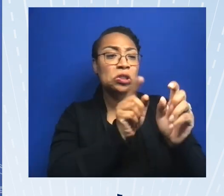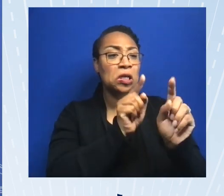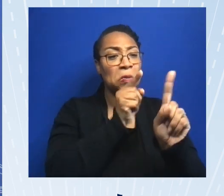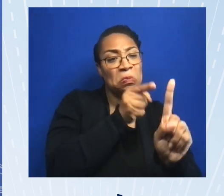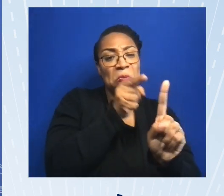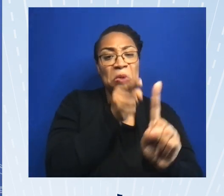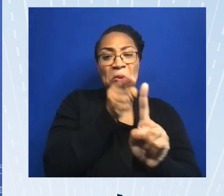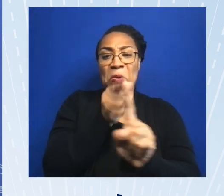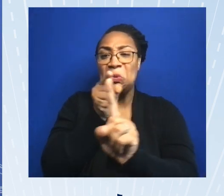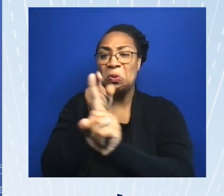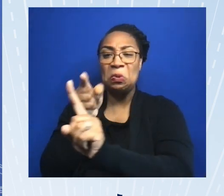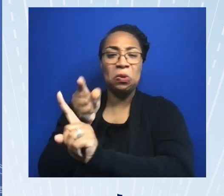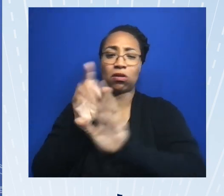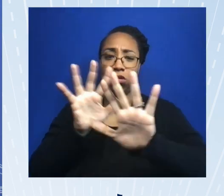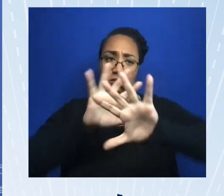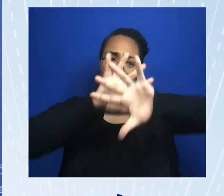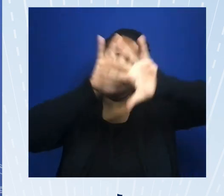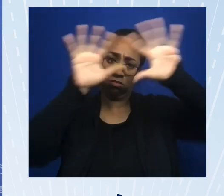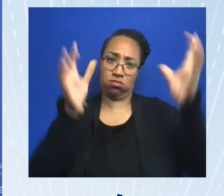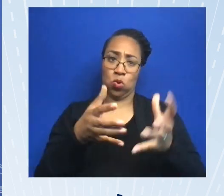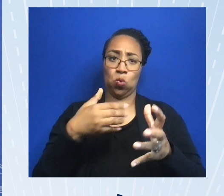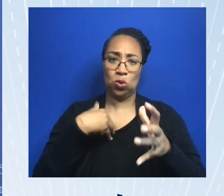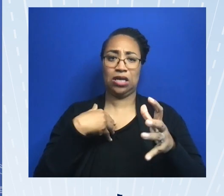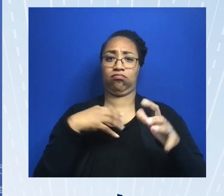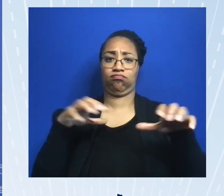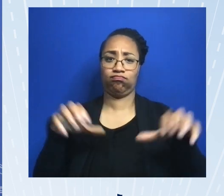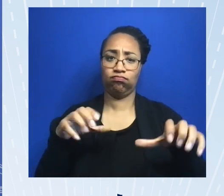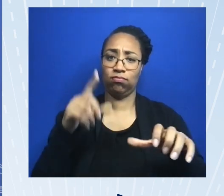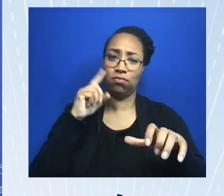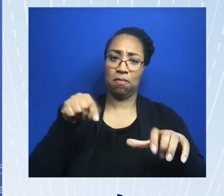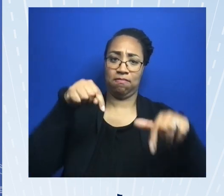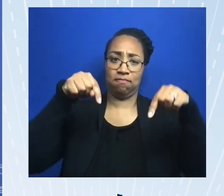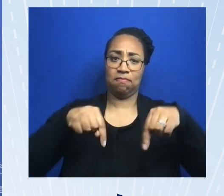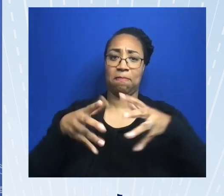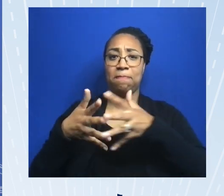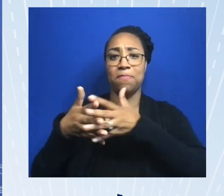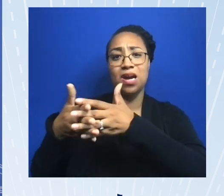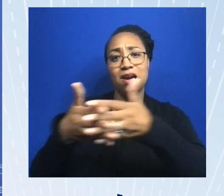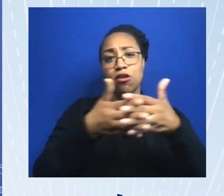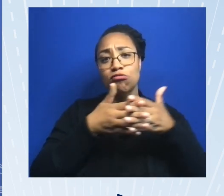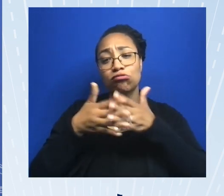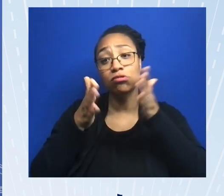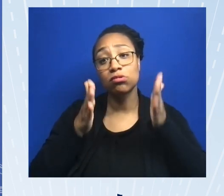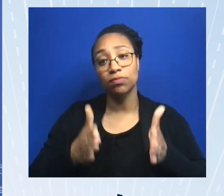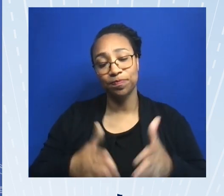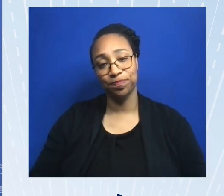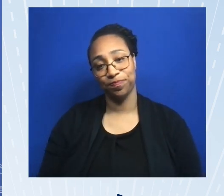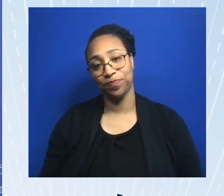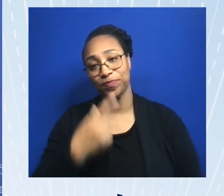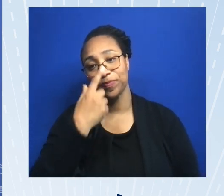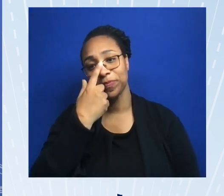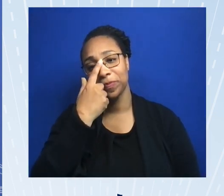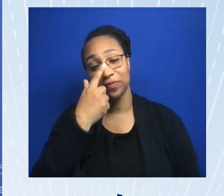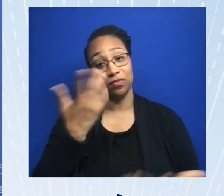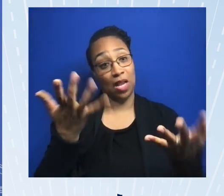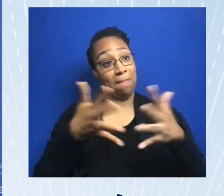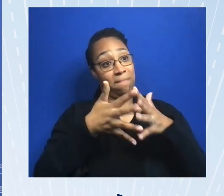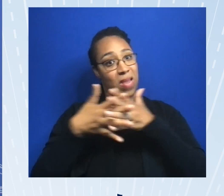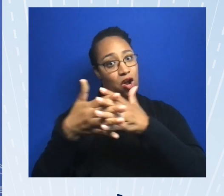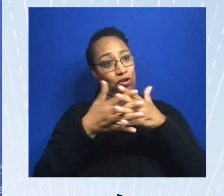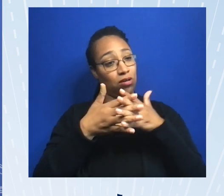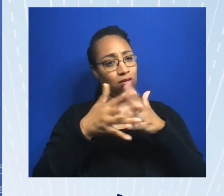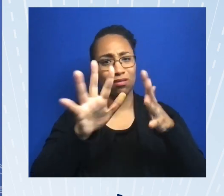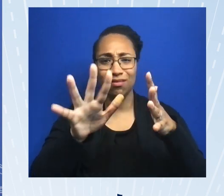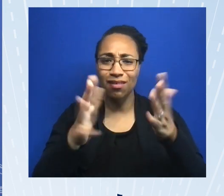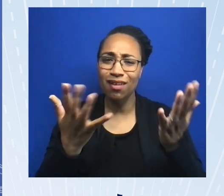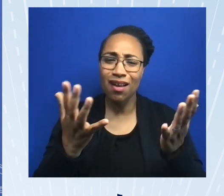is un-American. And I approach it agnostically because our democracy depends on our ability to